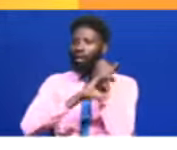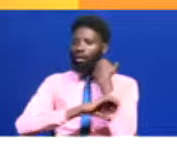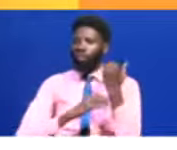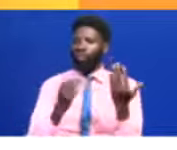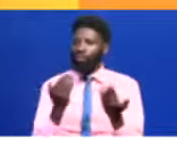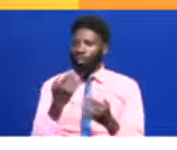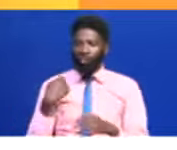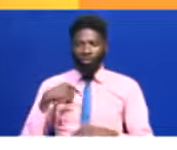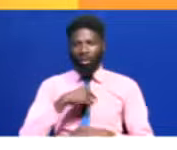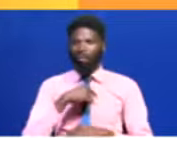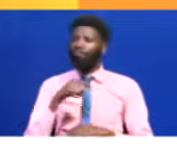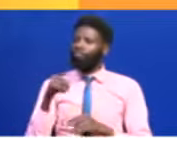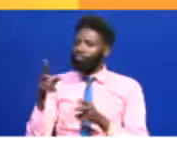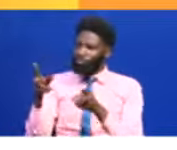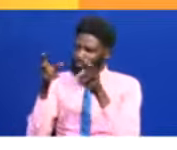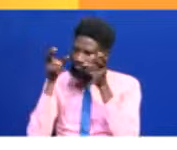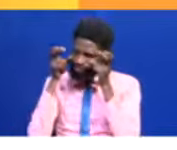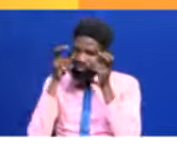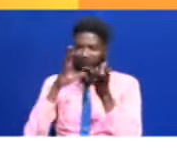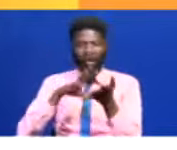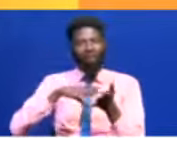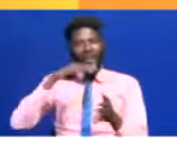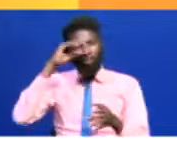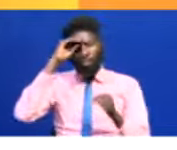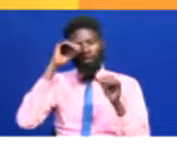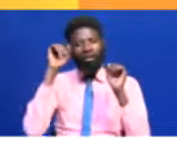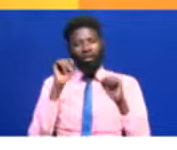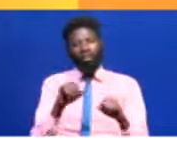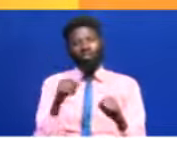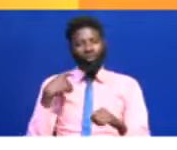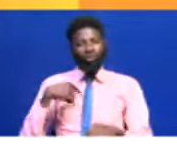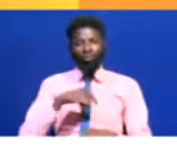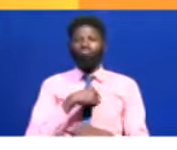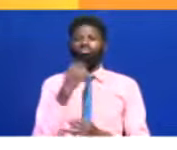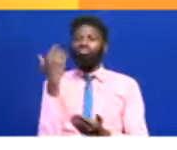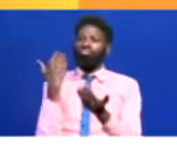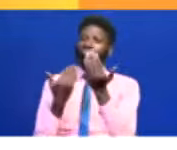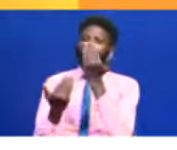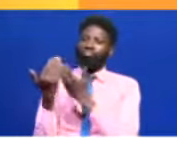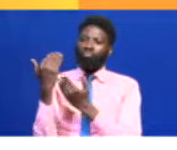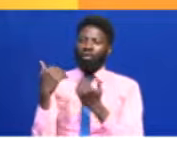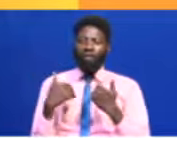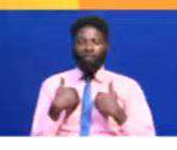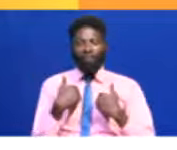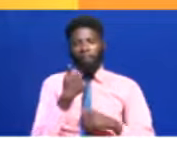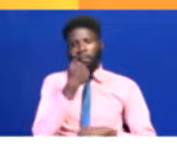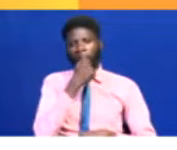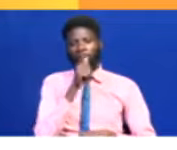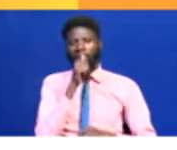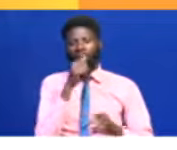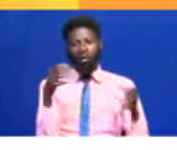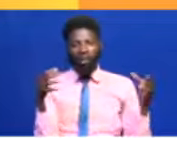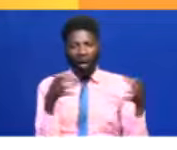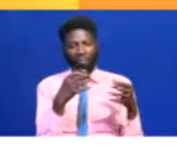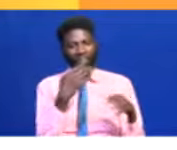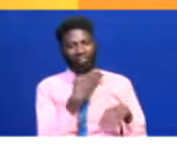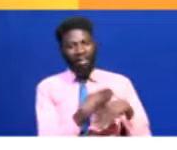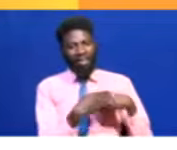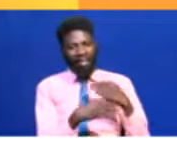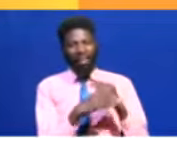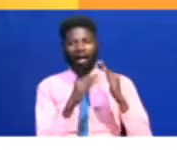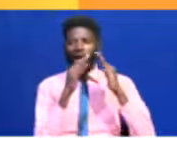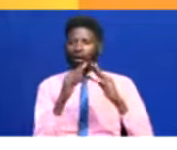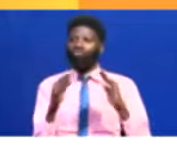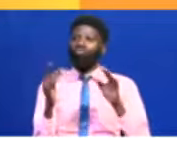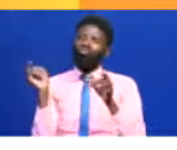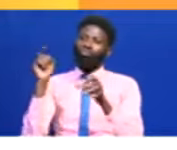where we can learn from, and we have had those private developers and investors coming because they also